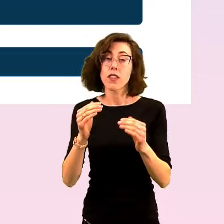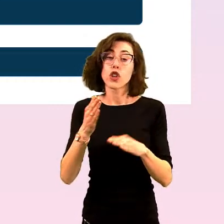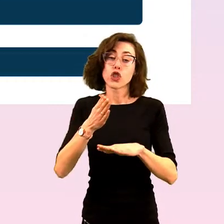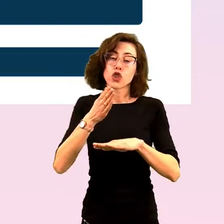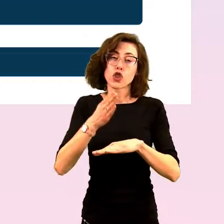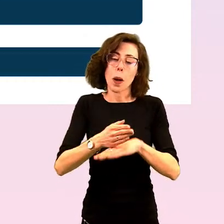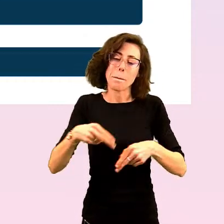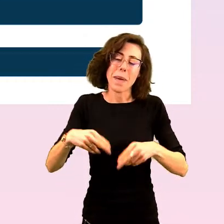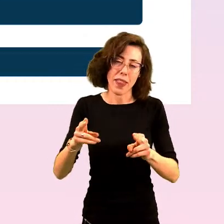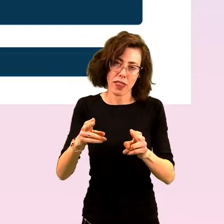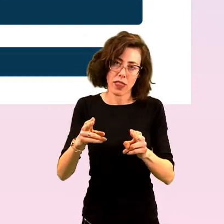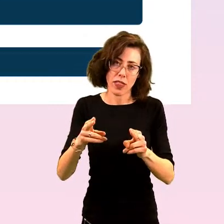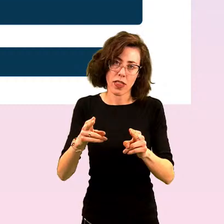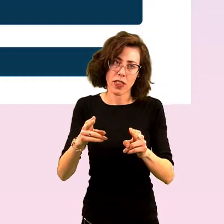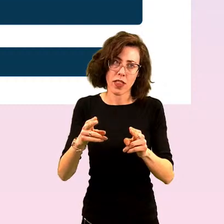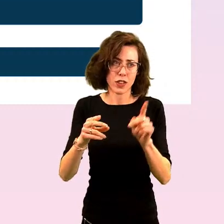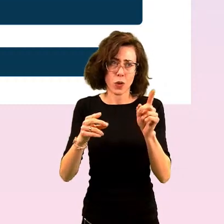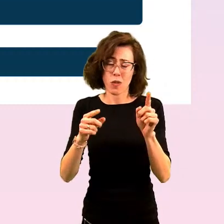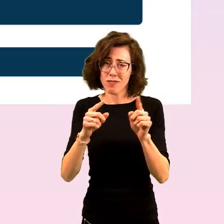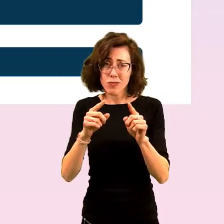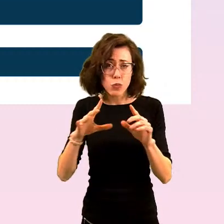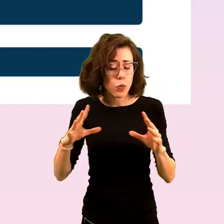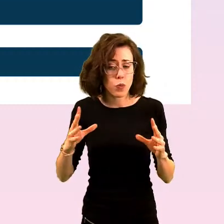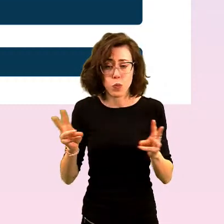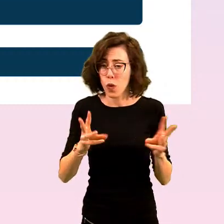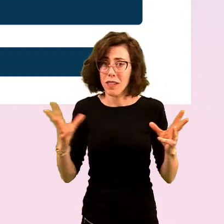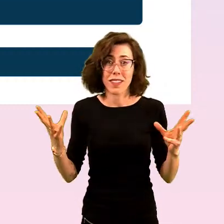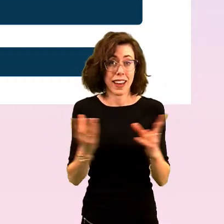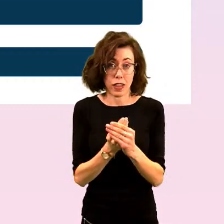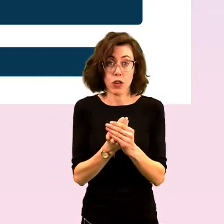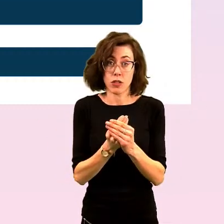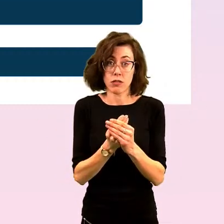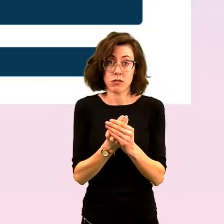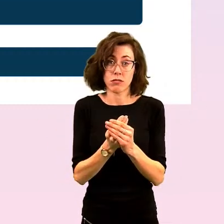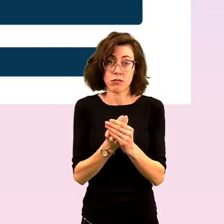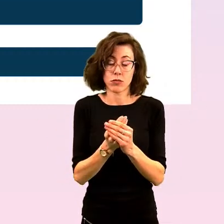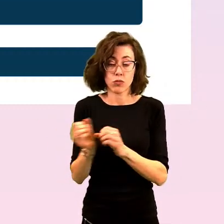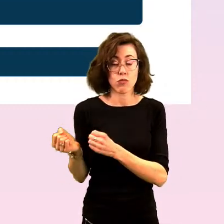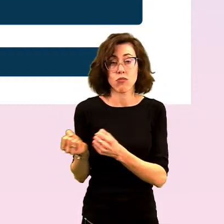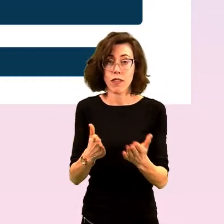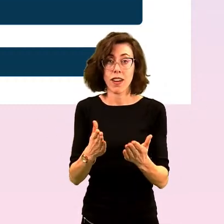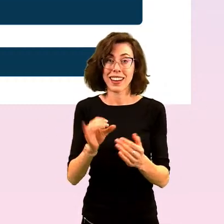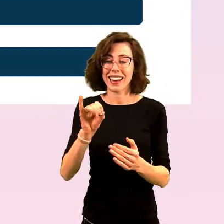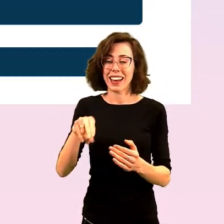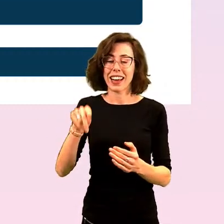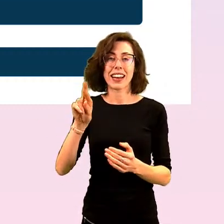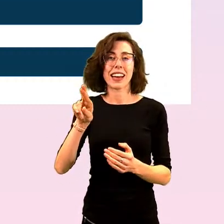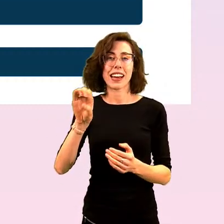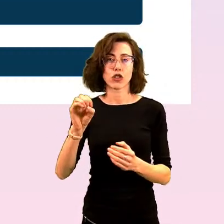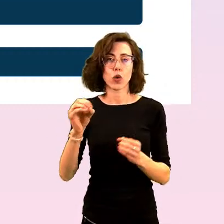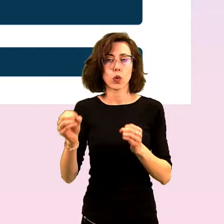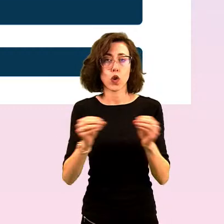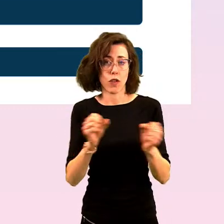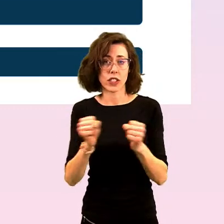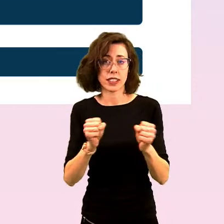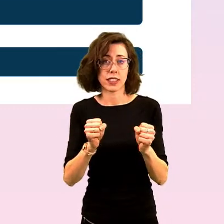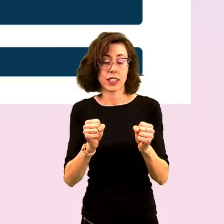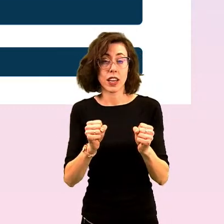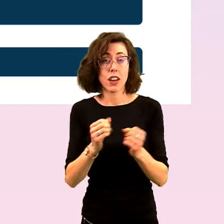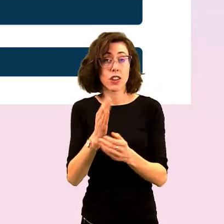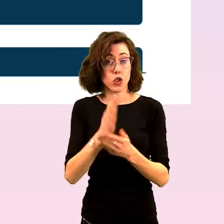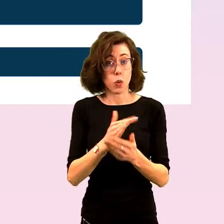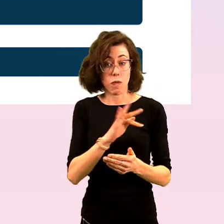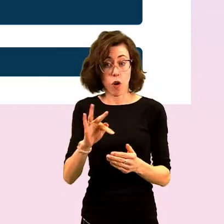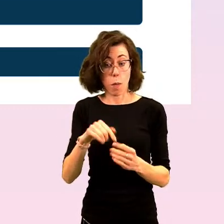Employability. So all of us work together as part of the Intro service. Some of it is delivered by ourselves directly, and some of it is delivered